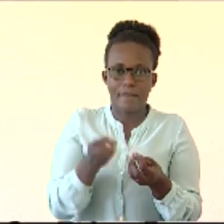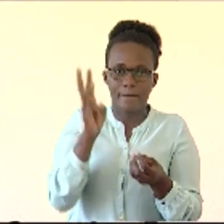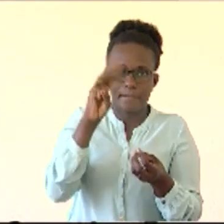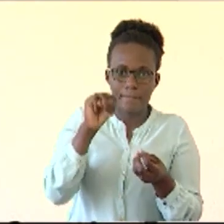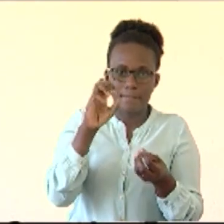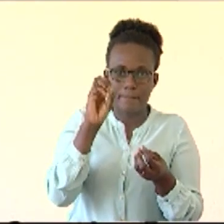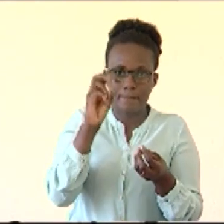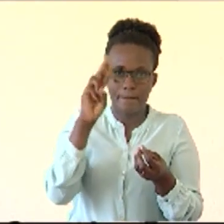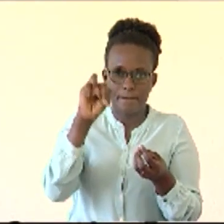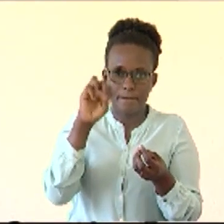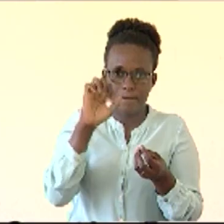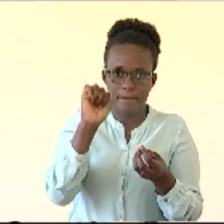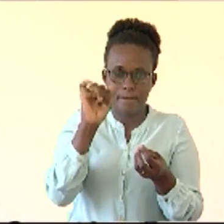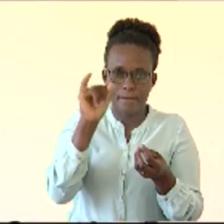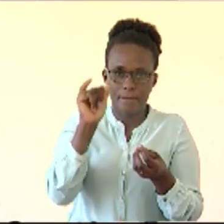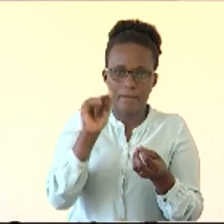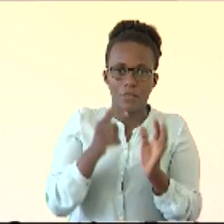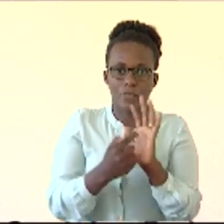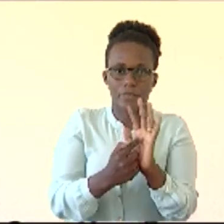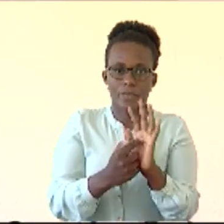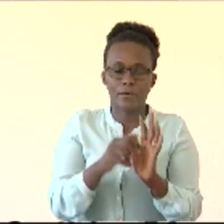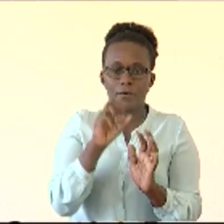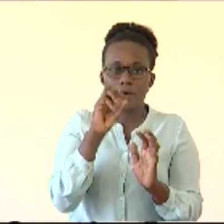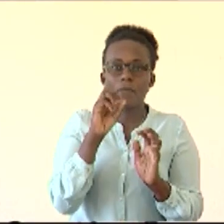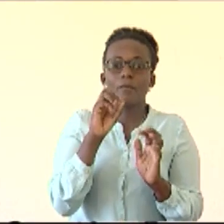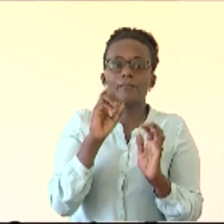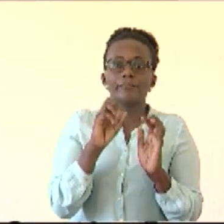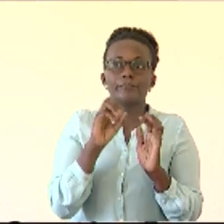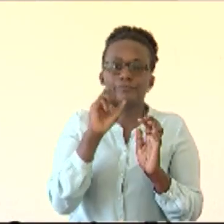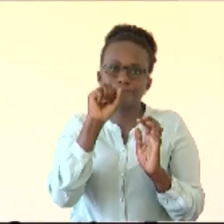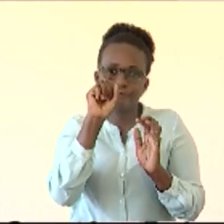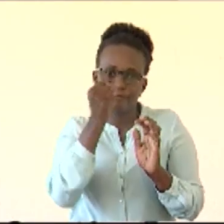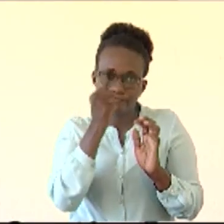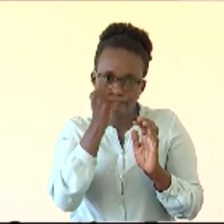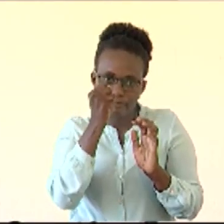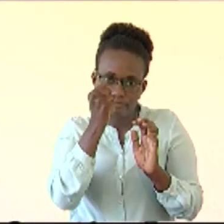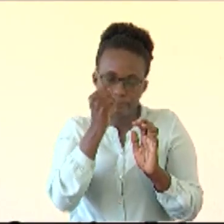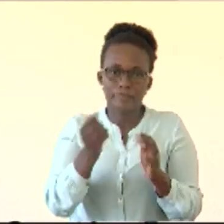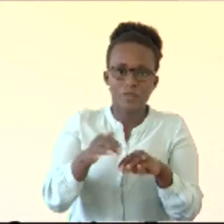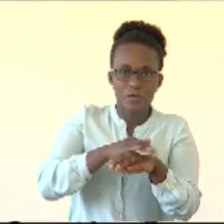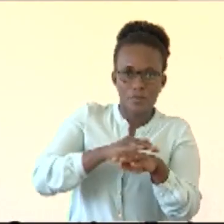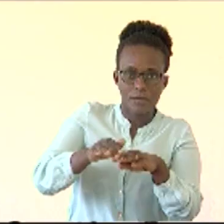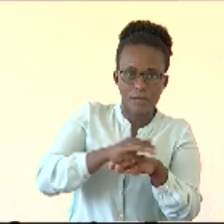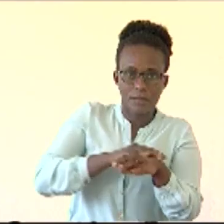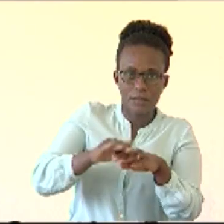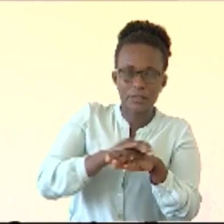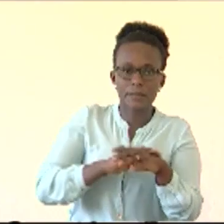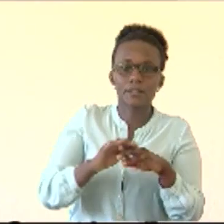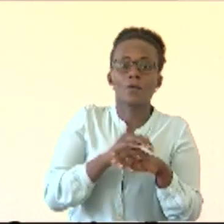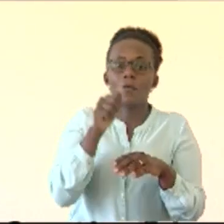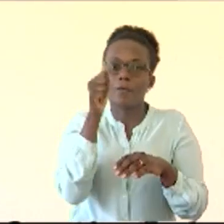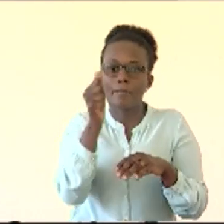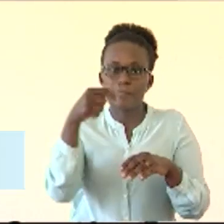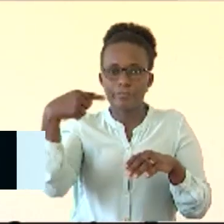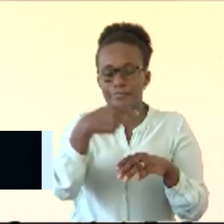Look at the 50 coin. It is coated with silver. It shines. How do they coat